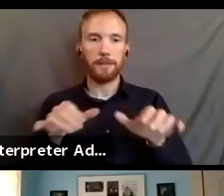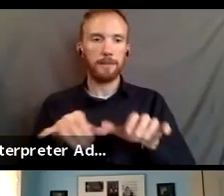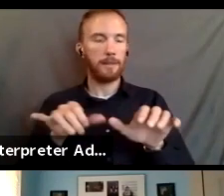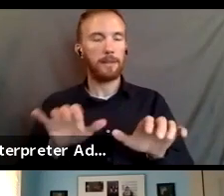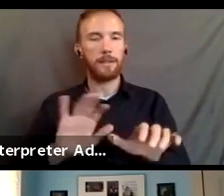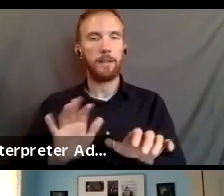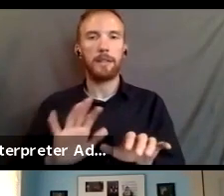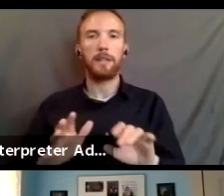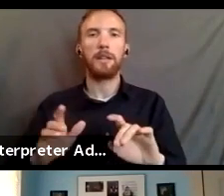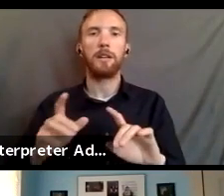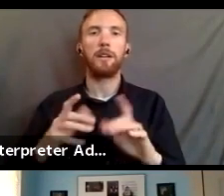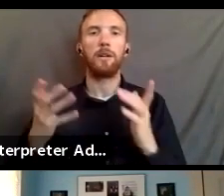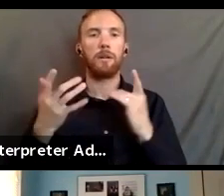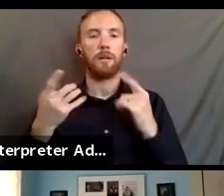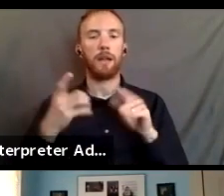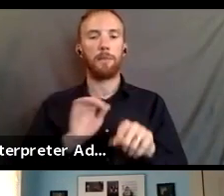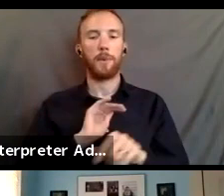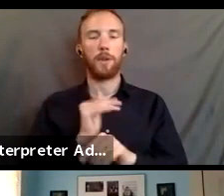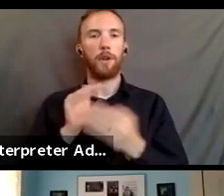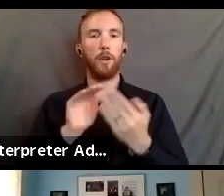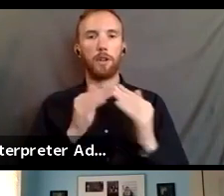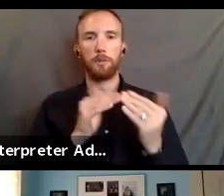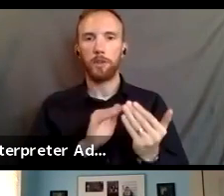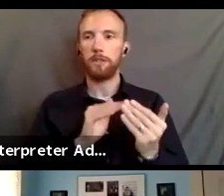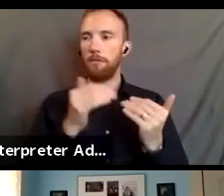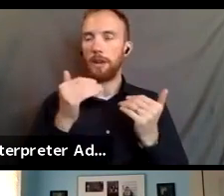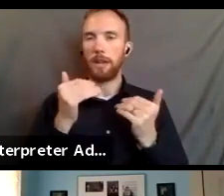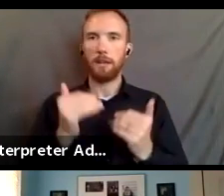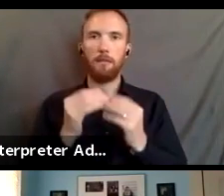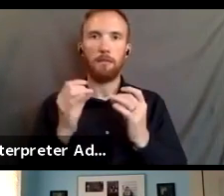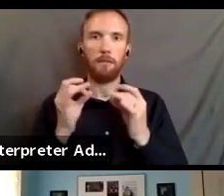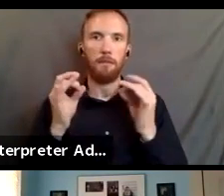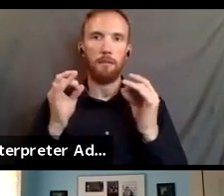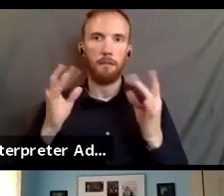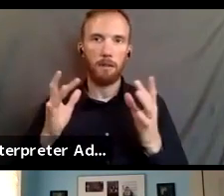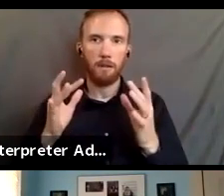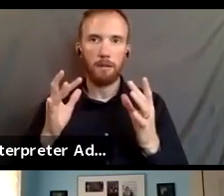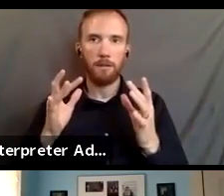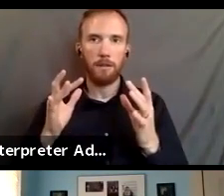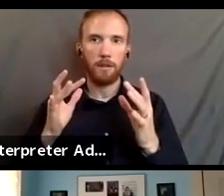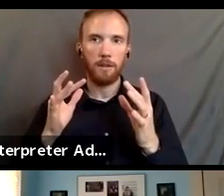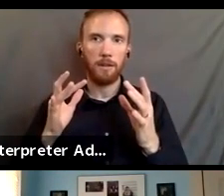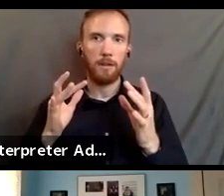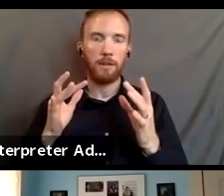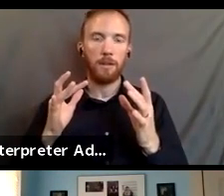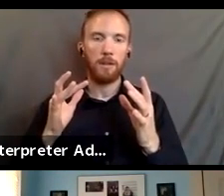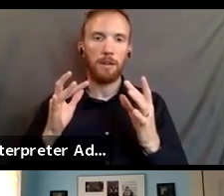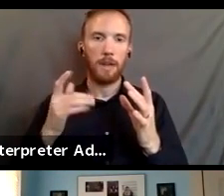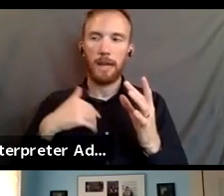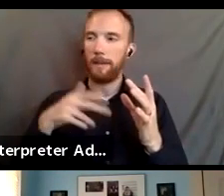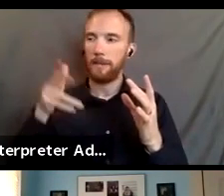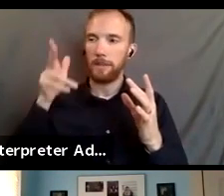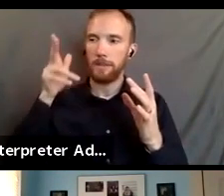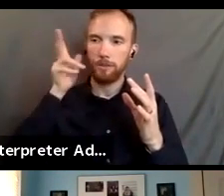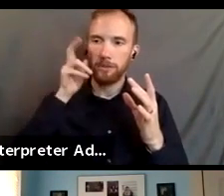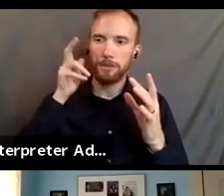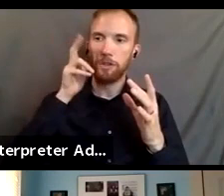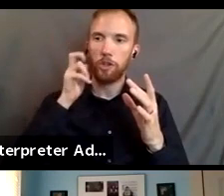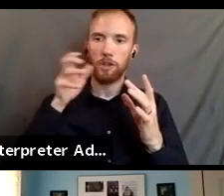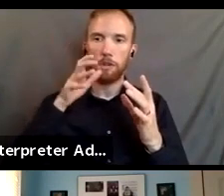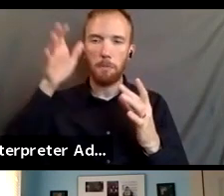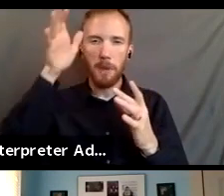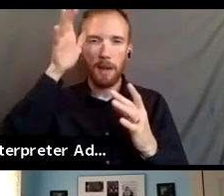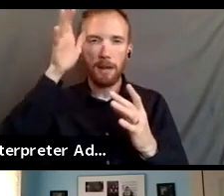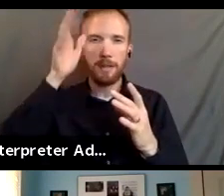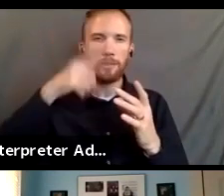what's happening to our communities is tragic we just hear the parents talking here about the overclouding in